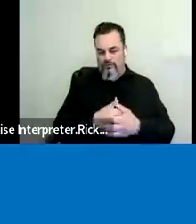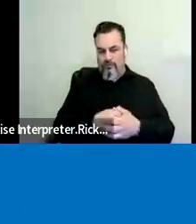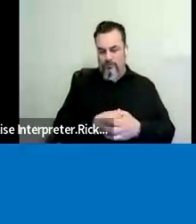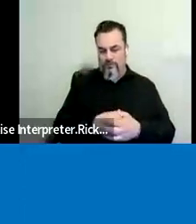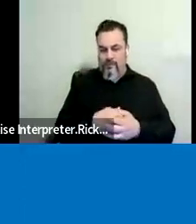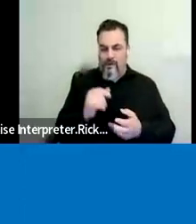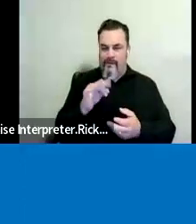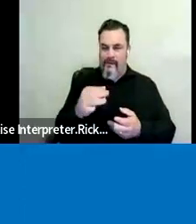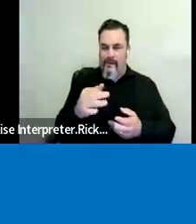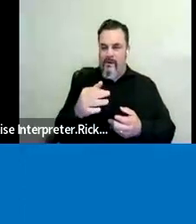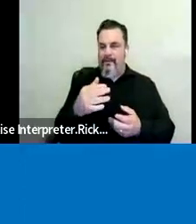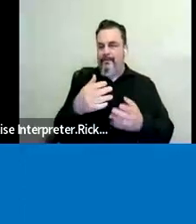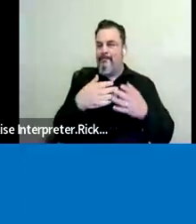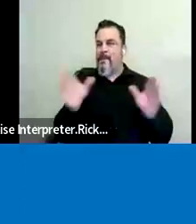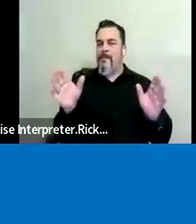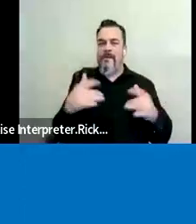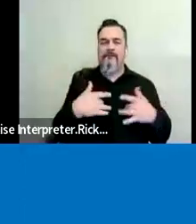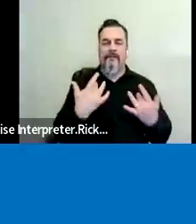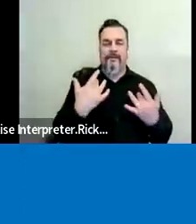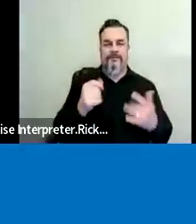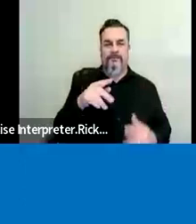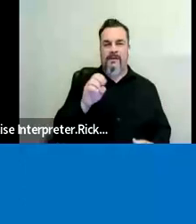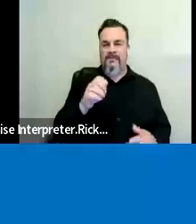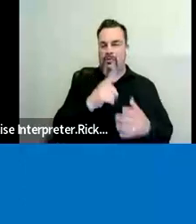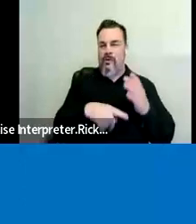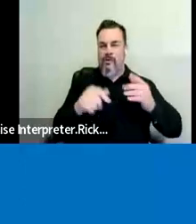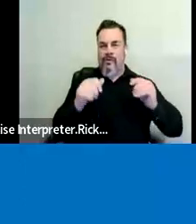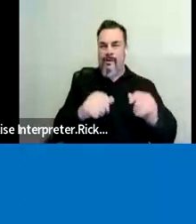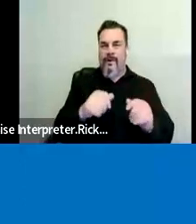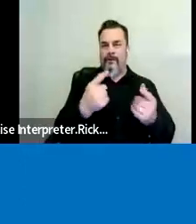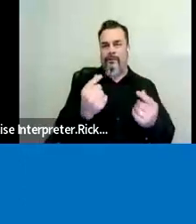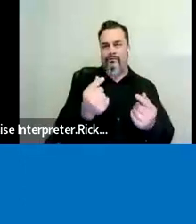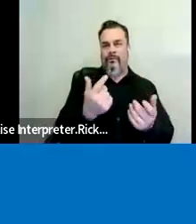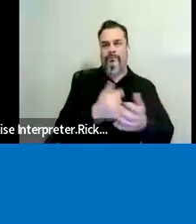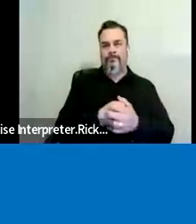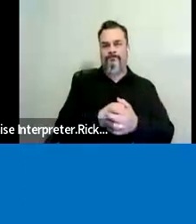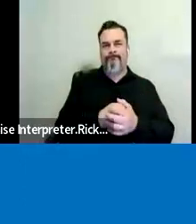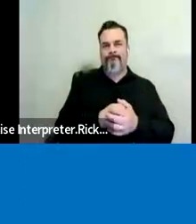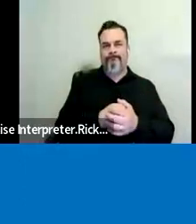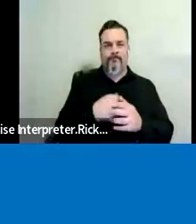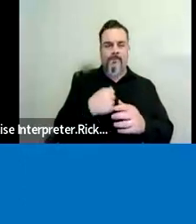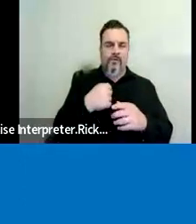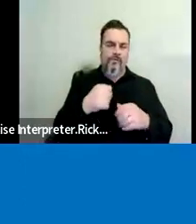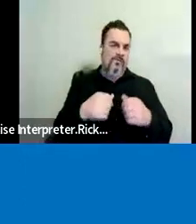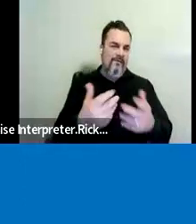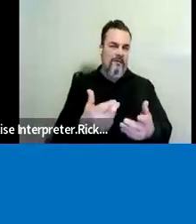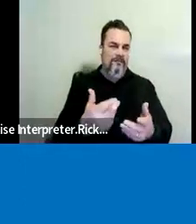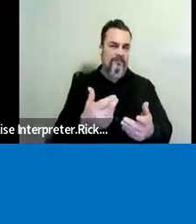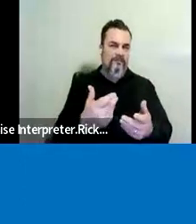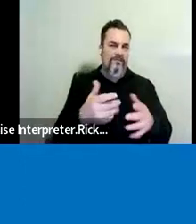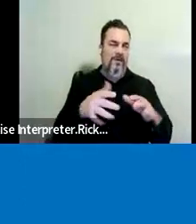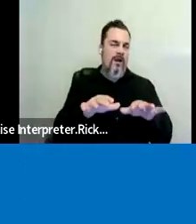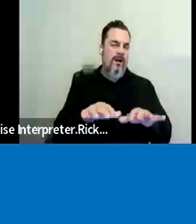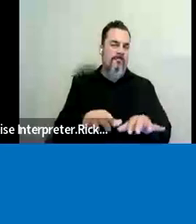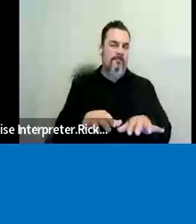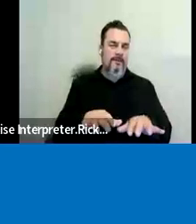If it was a public event space, what's something that you could do to provide a sort of